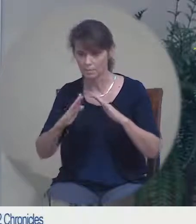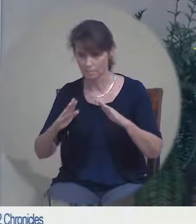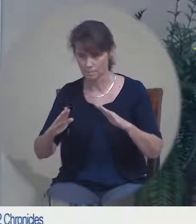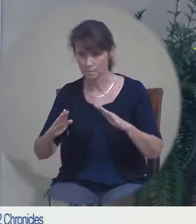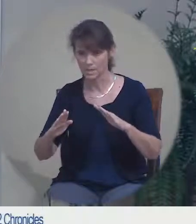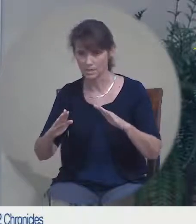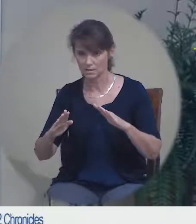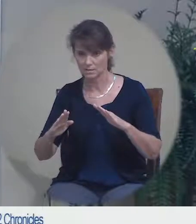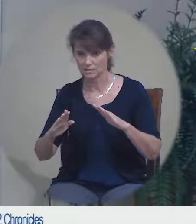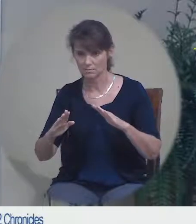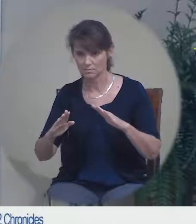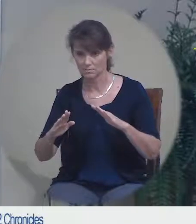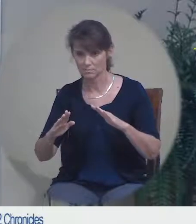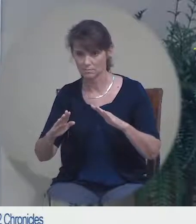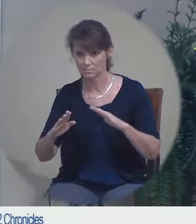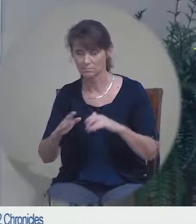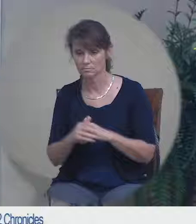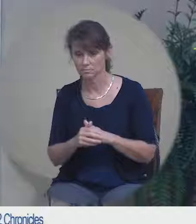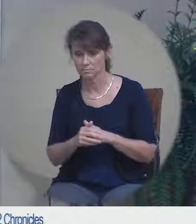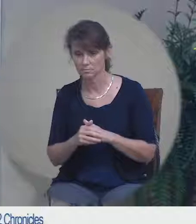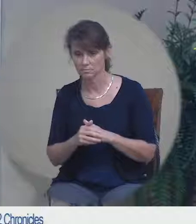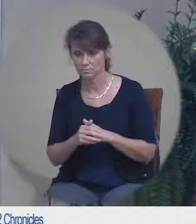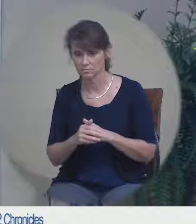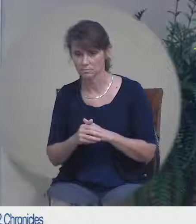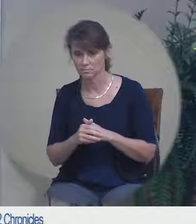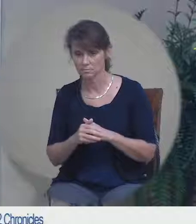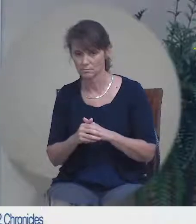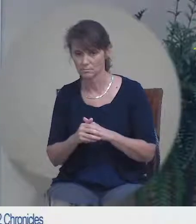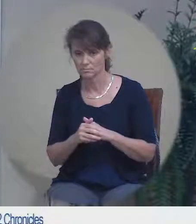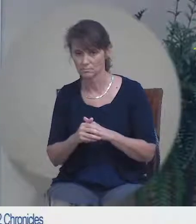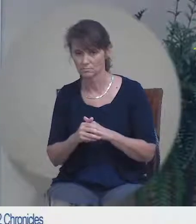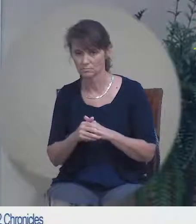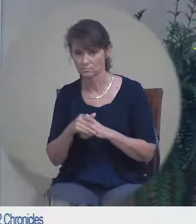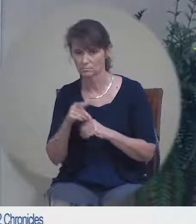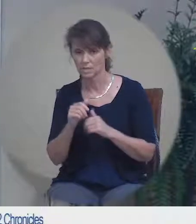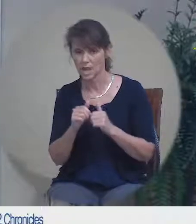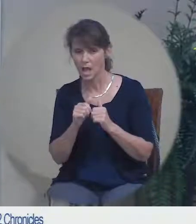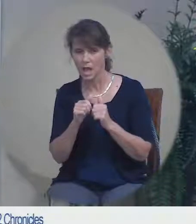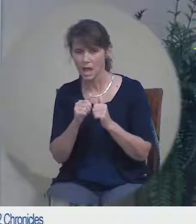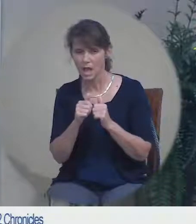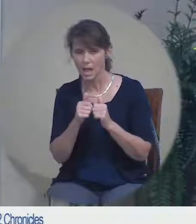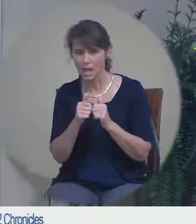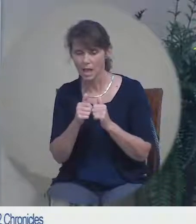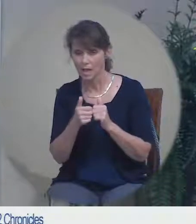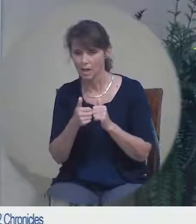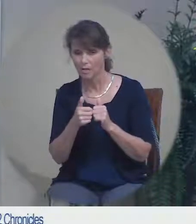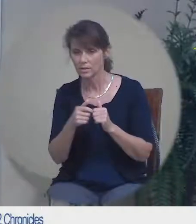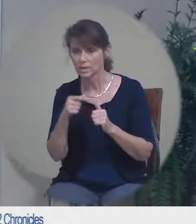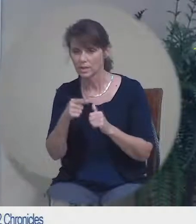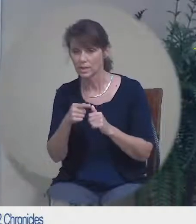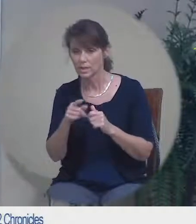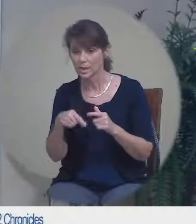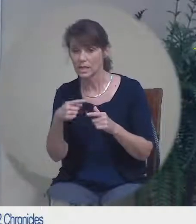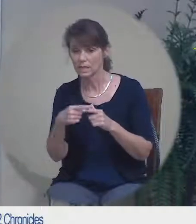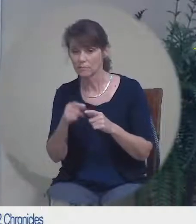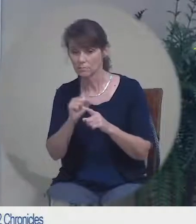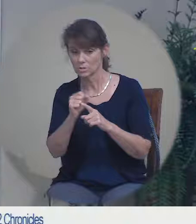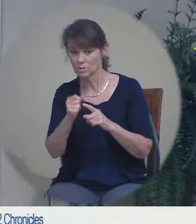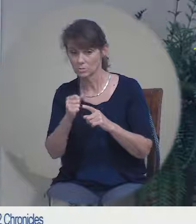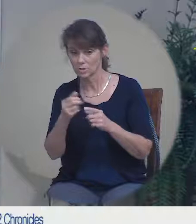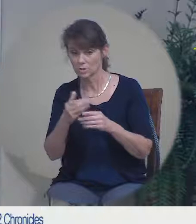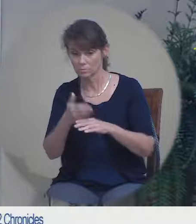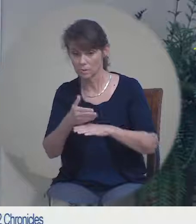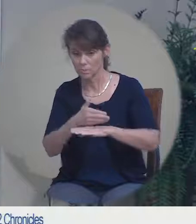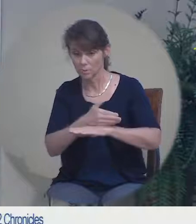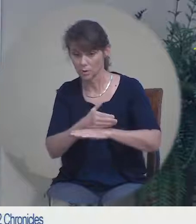this territory that his father lost. But how was he able to do that? Notice in verse 23,